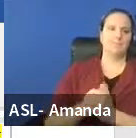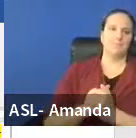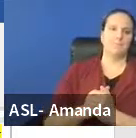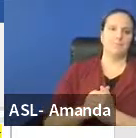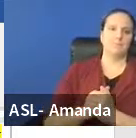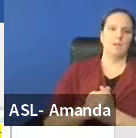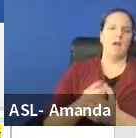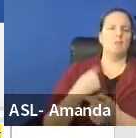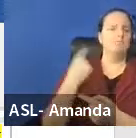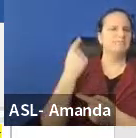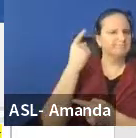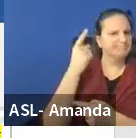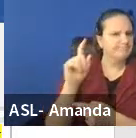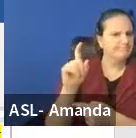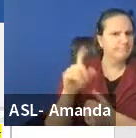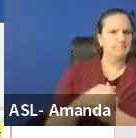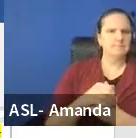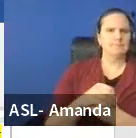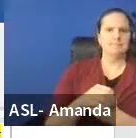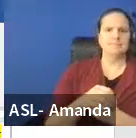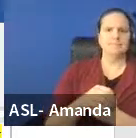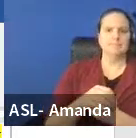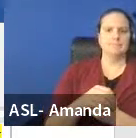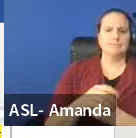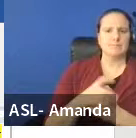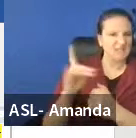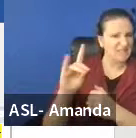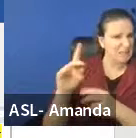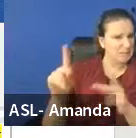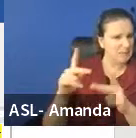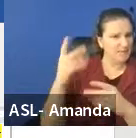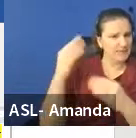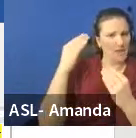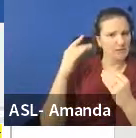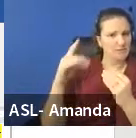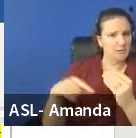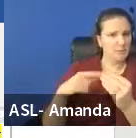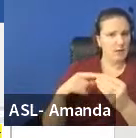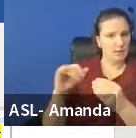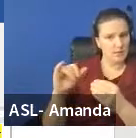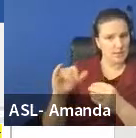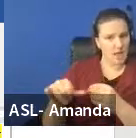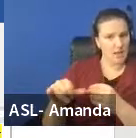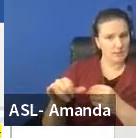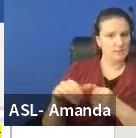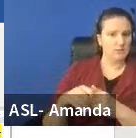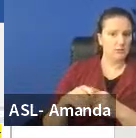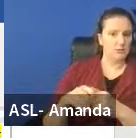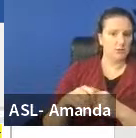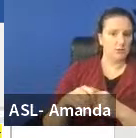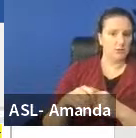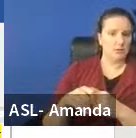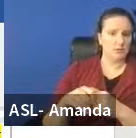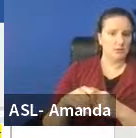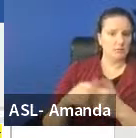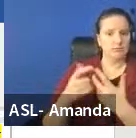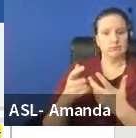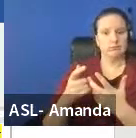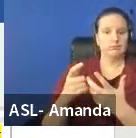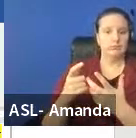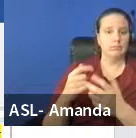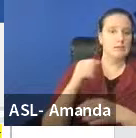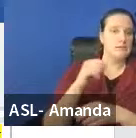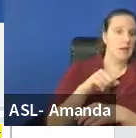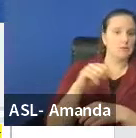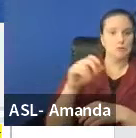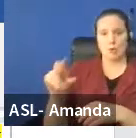I'm curious there, do folks have thoughts about whether that's sort of a mean, ideally it's a yes,